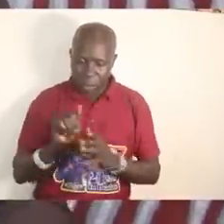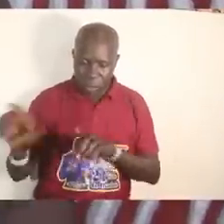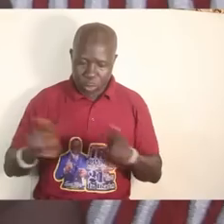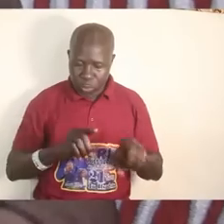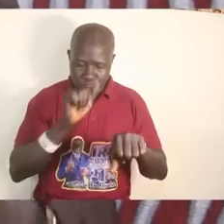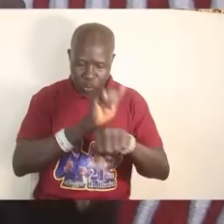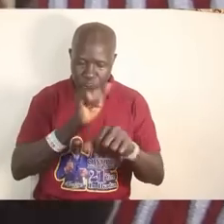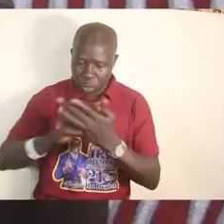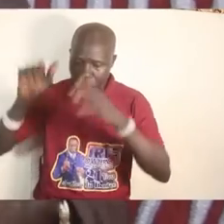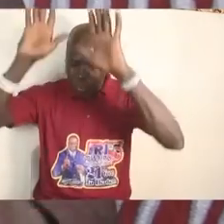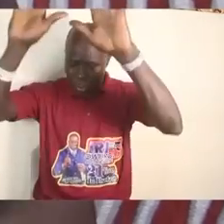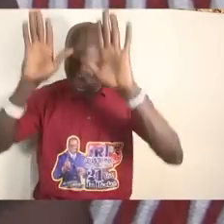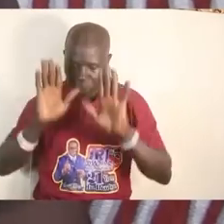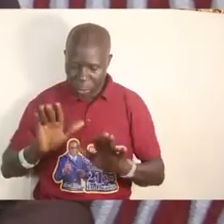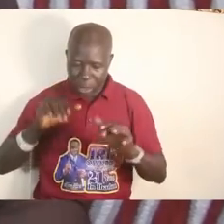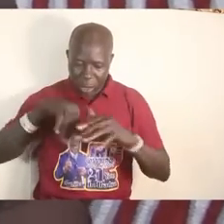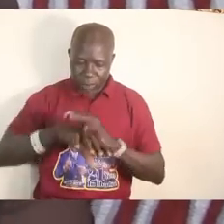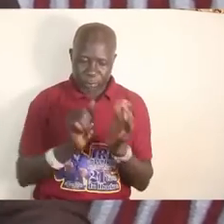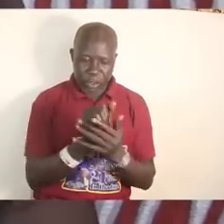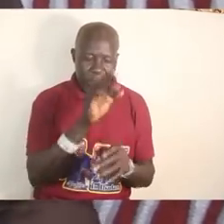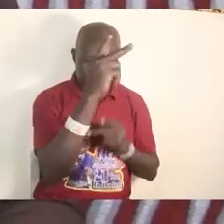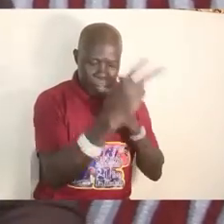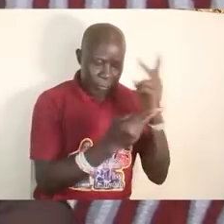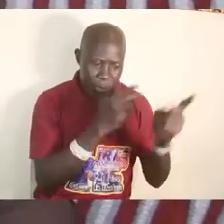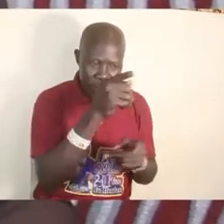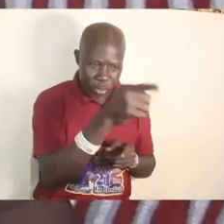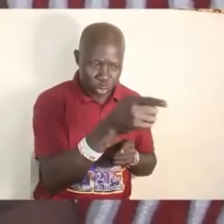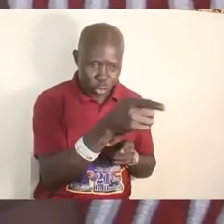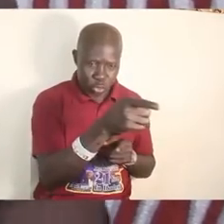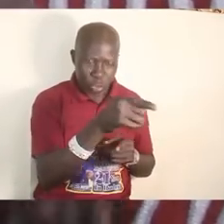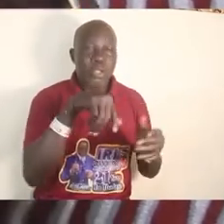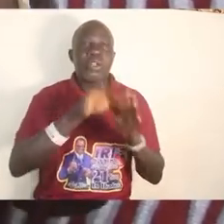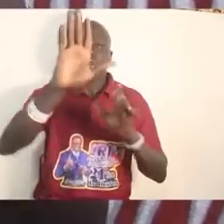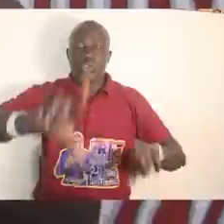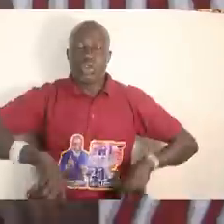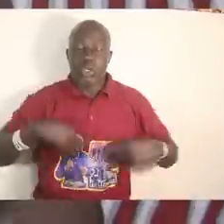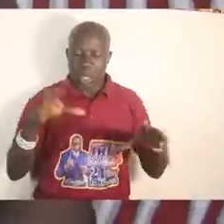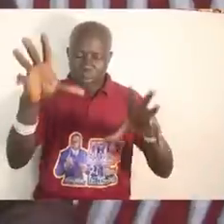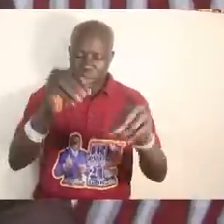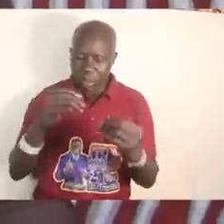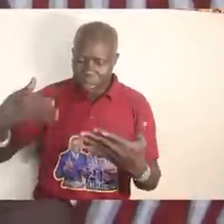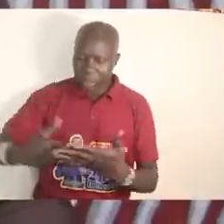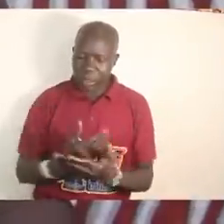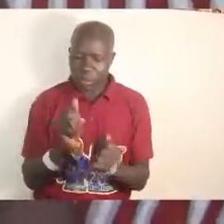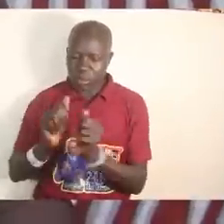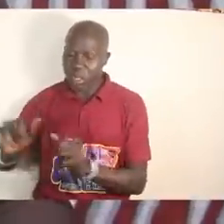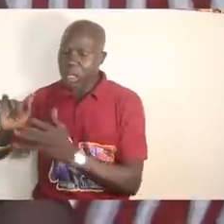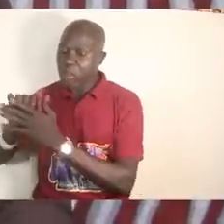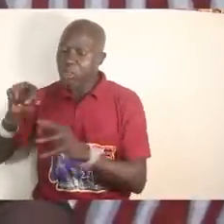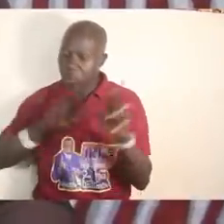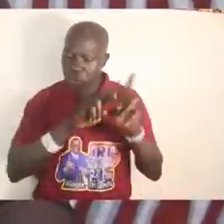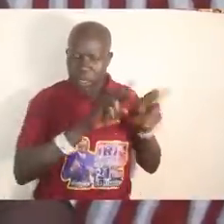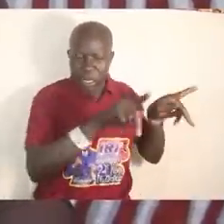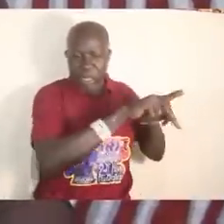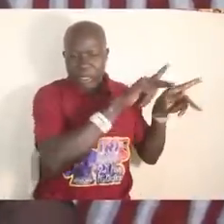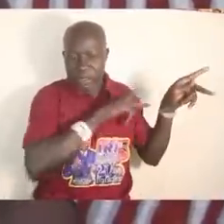That do powerful things. To n se iyanu. That work miracles. O ma be owo. Amen. Visit you. Aye ra gba otun. Amen. Wa de se bi oba.